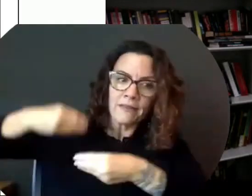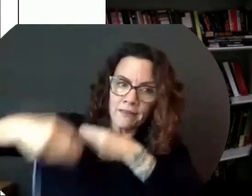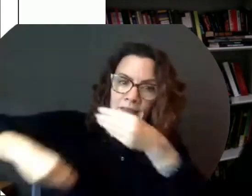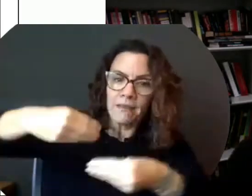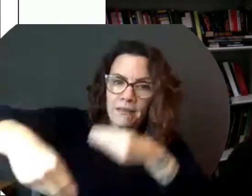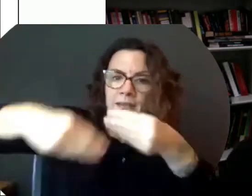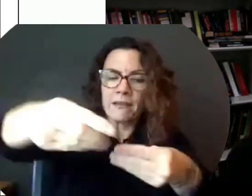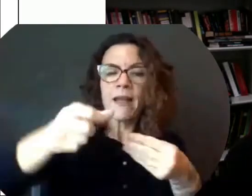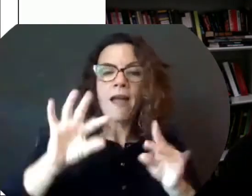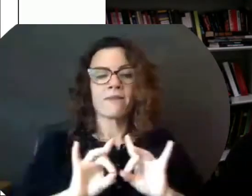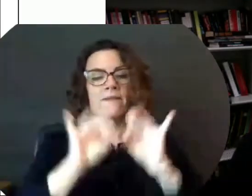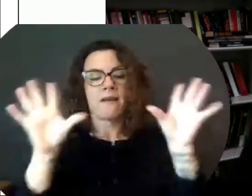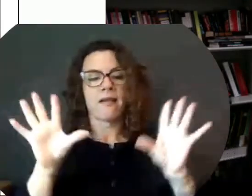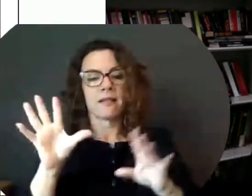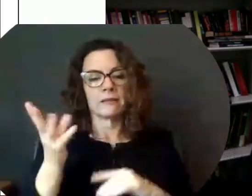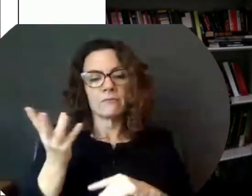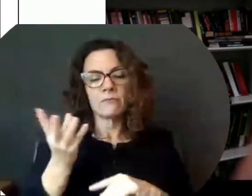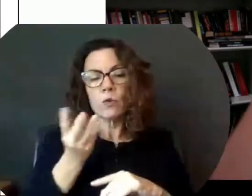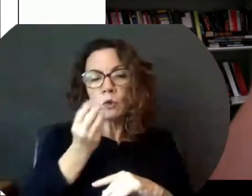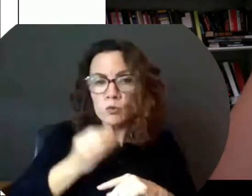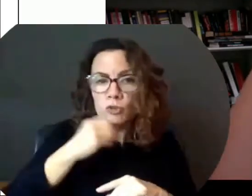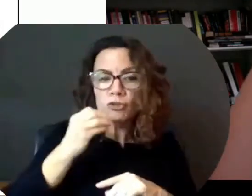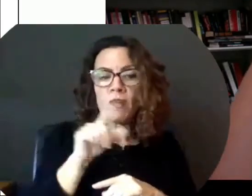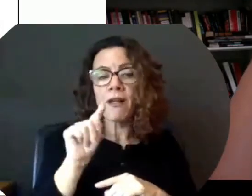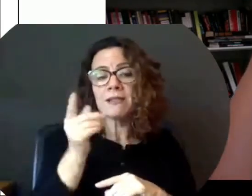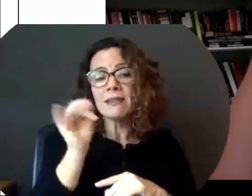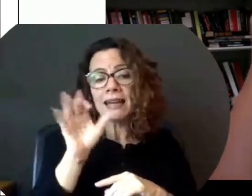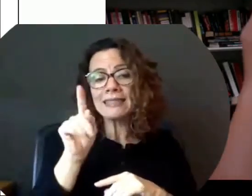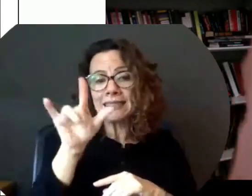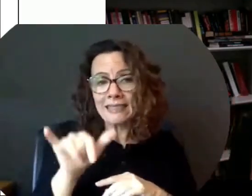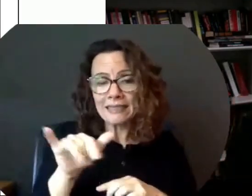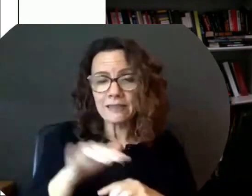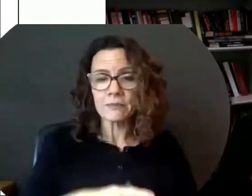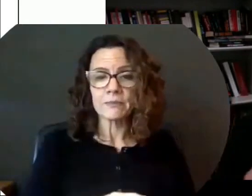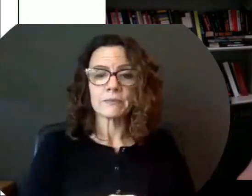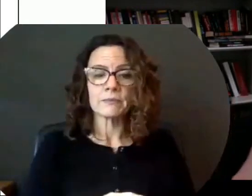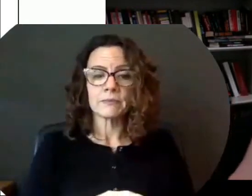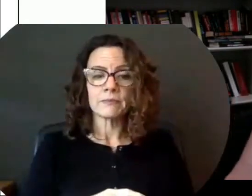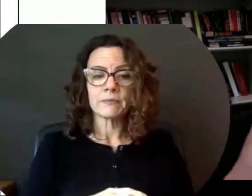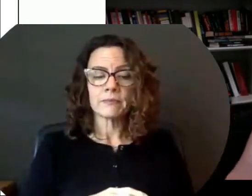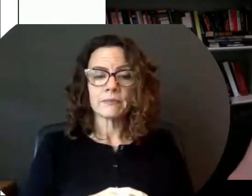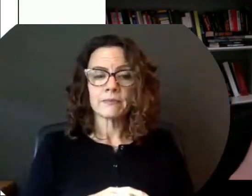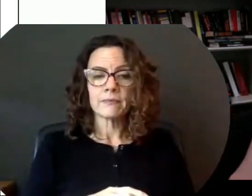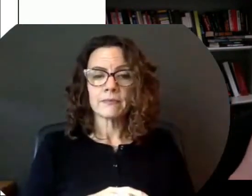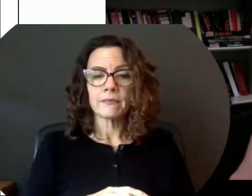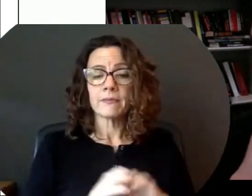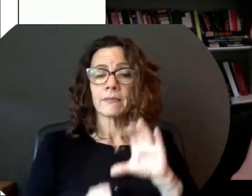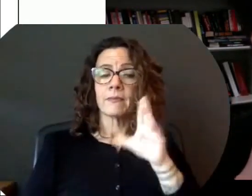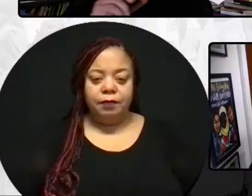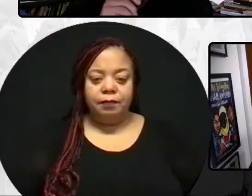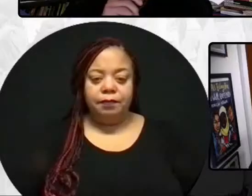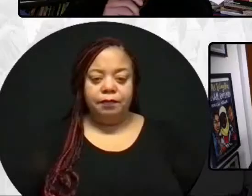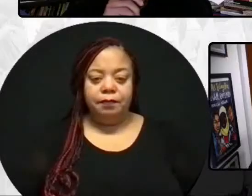Great. BP, before you speak, we're going to do a quick pause to switch interpreters.